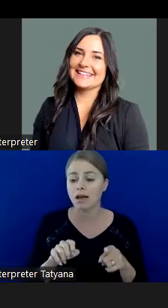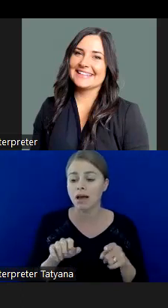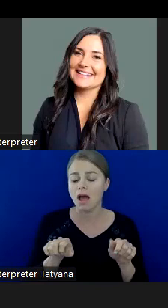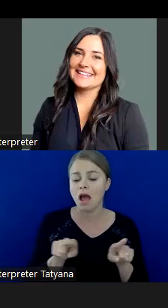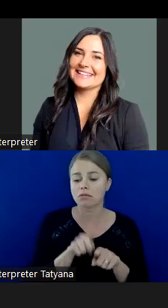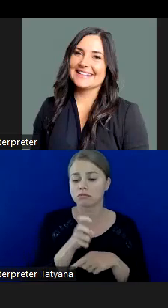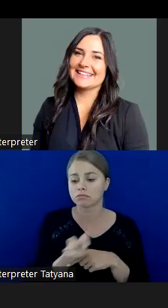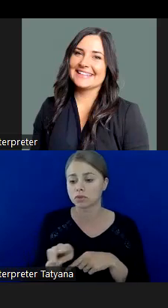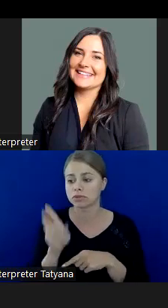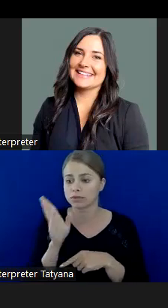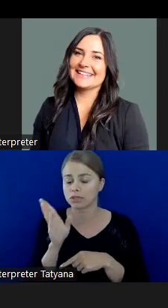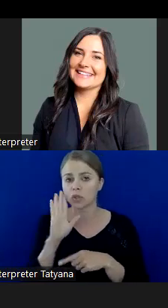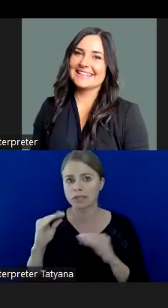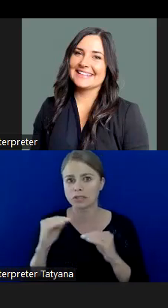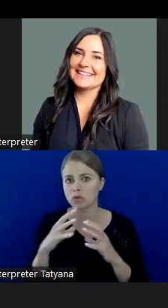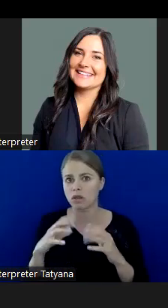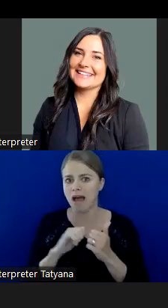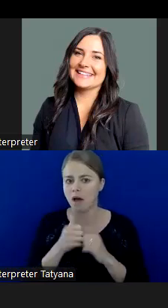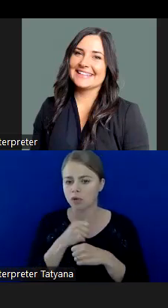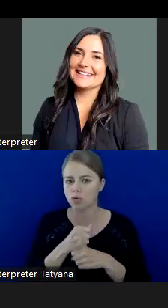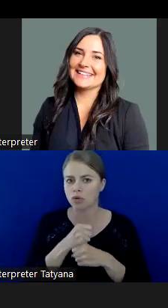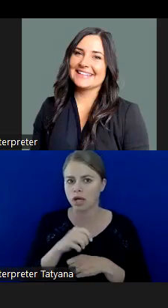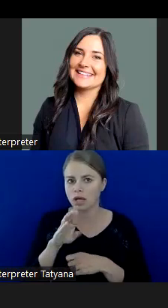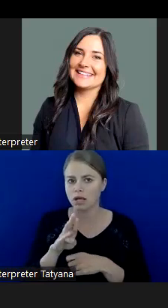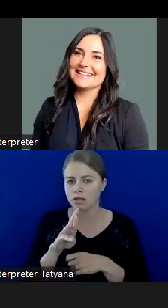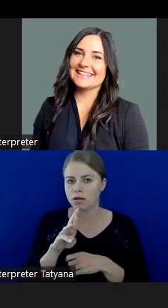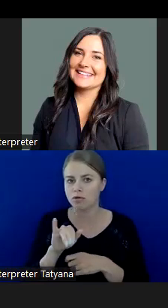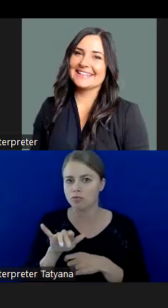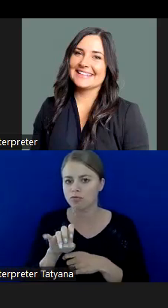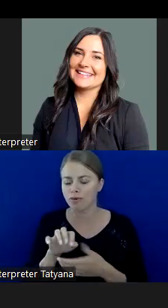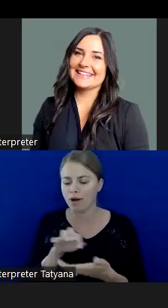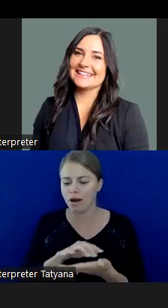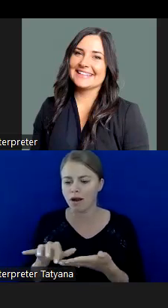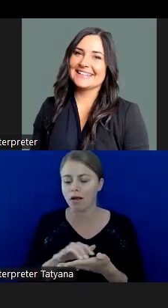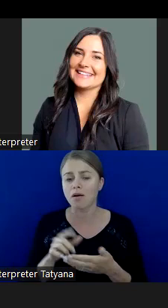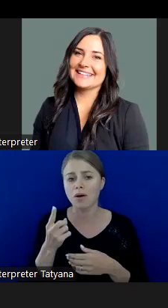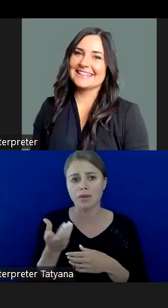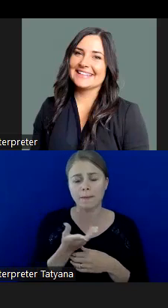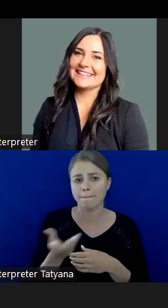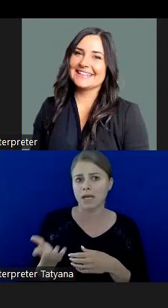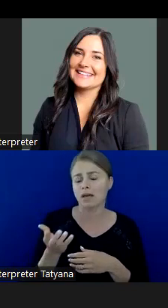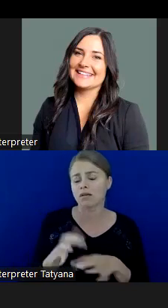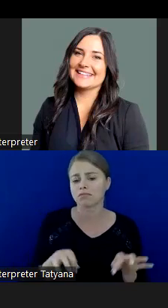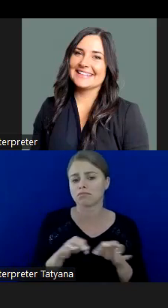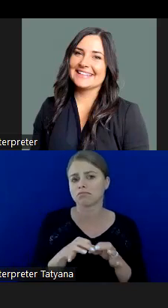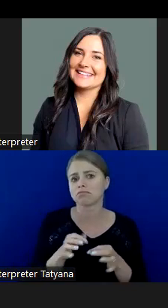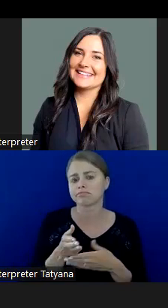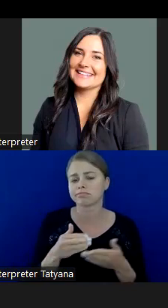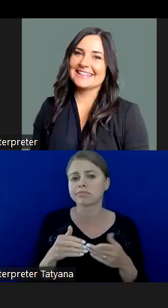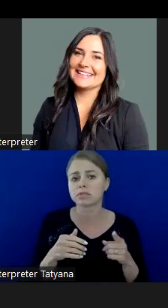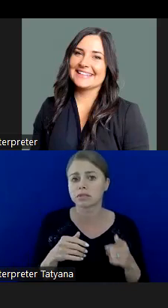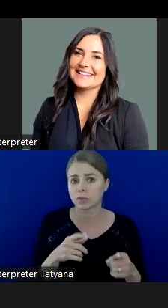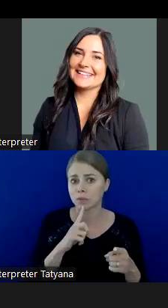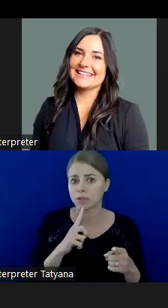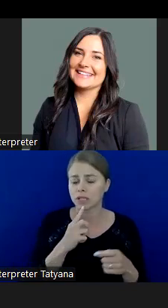they are going to teach you a lot on how to create Braille. One of the big caveats we've always told people is it's really,